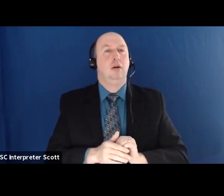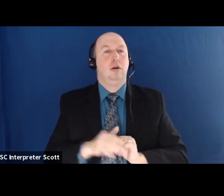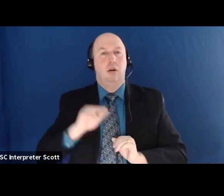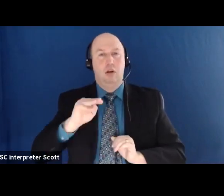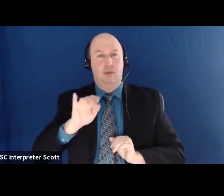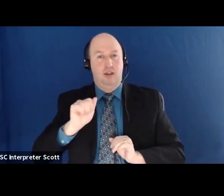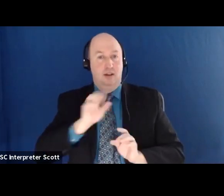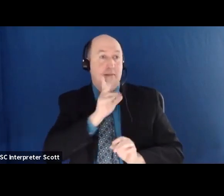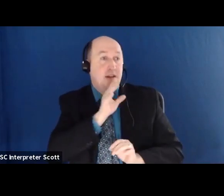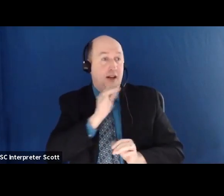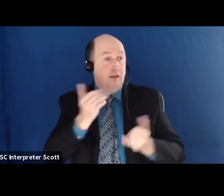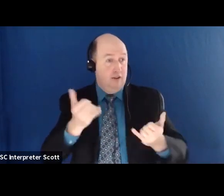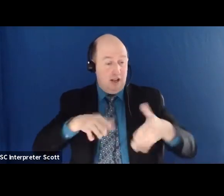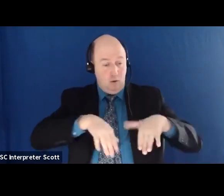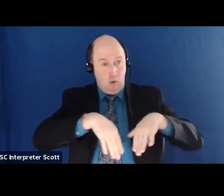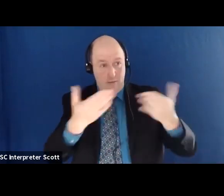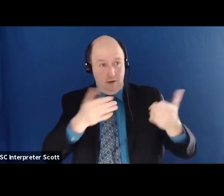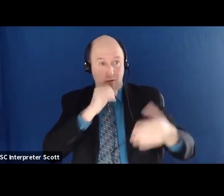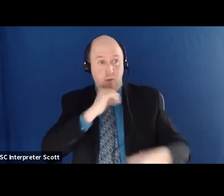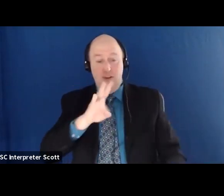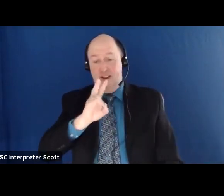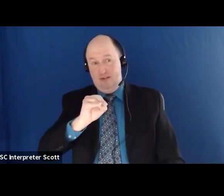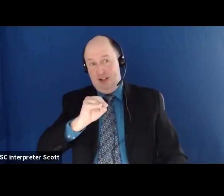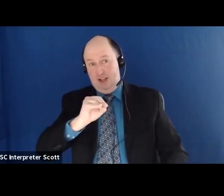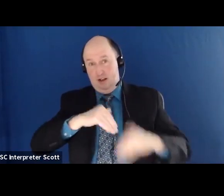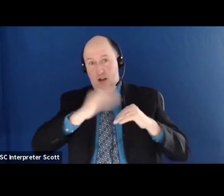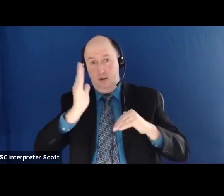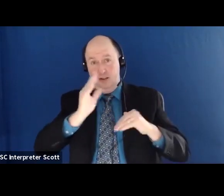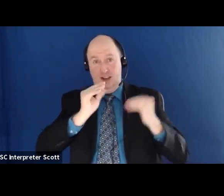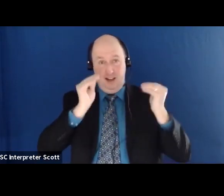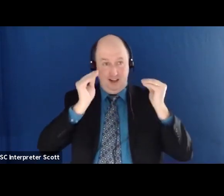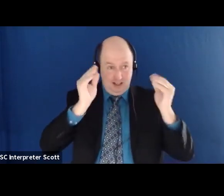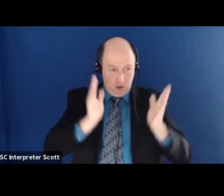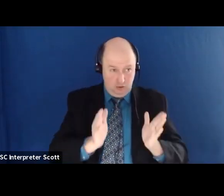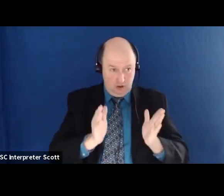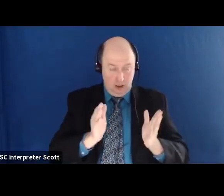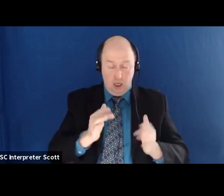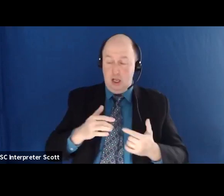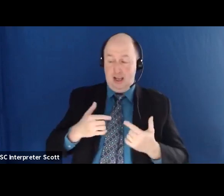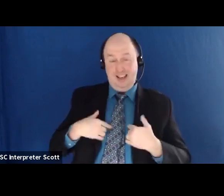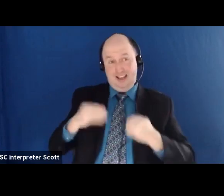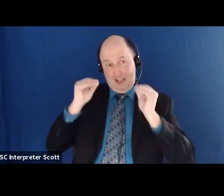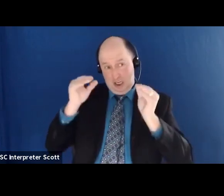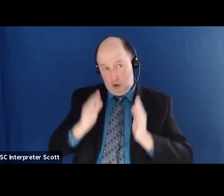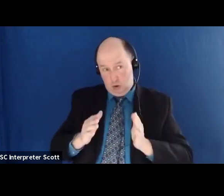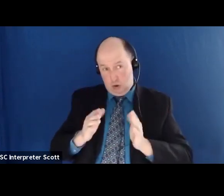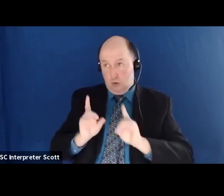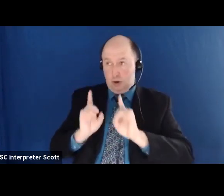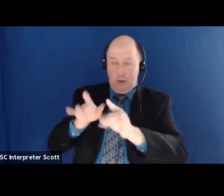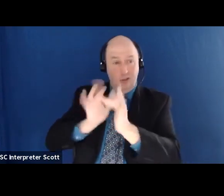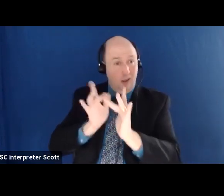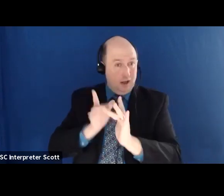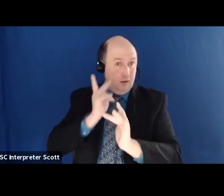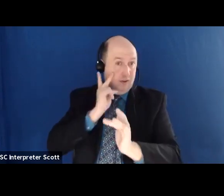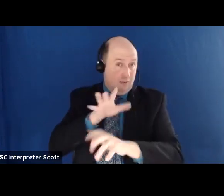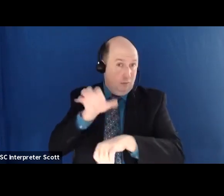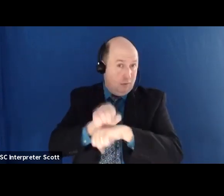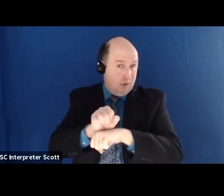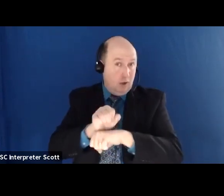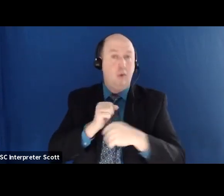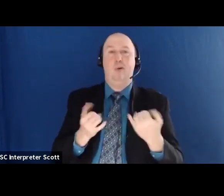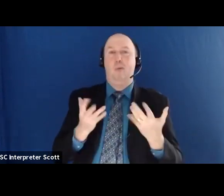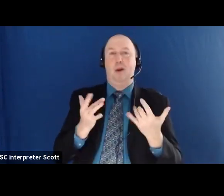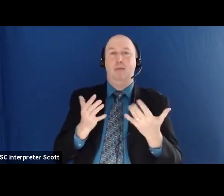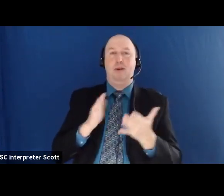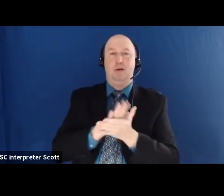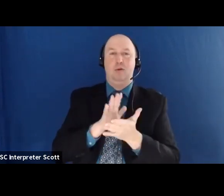now that you've opened it up to 70 plus and teachers, do I, as a teacher, go online and see if I can get an appointment, or do I wait for my school district